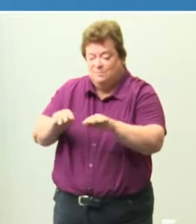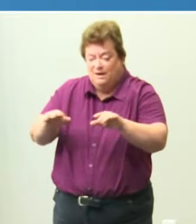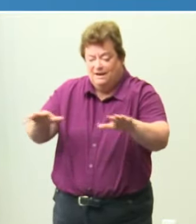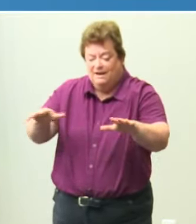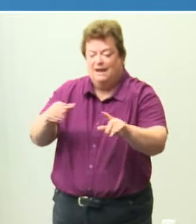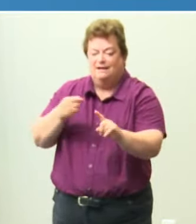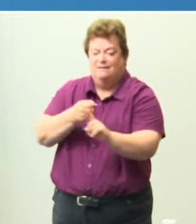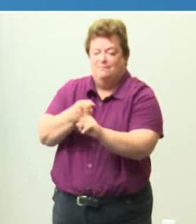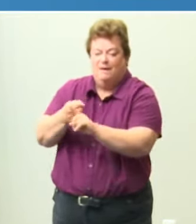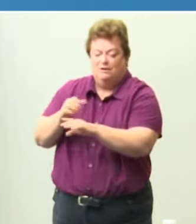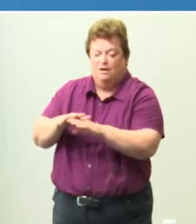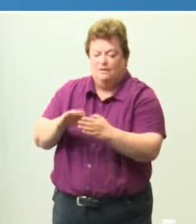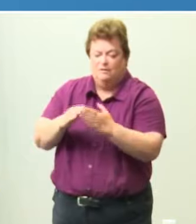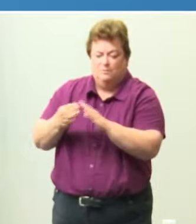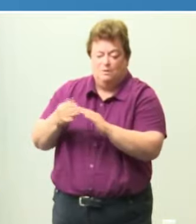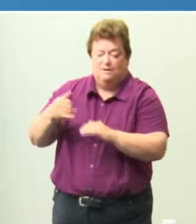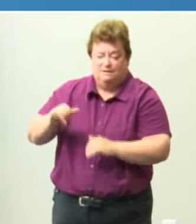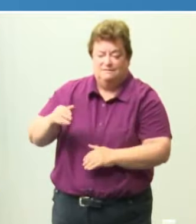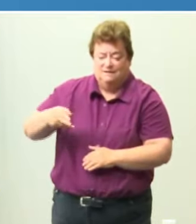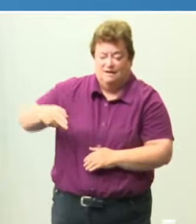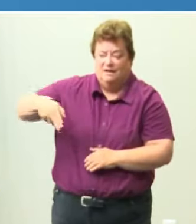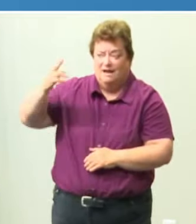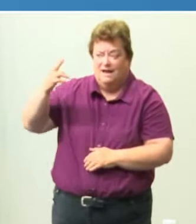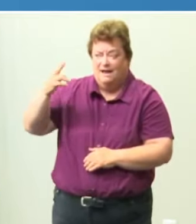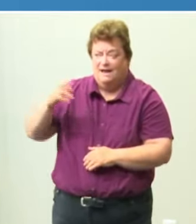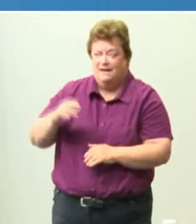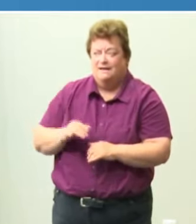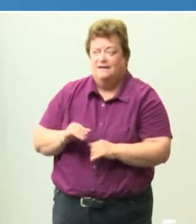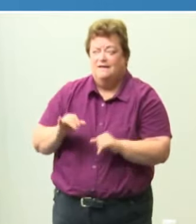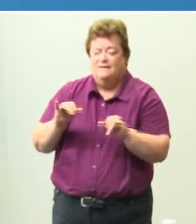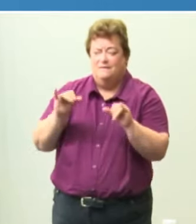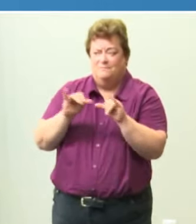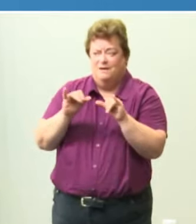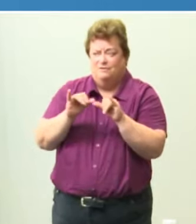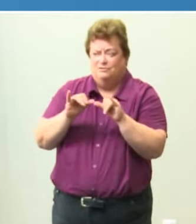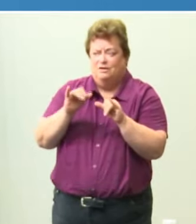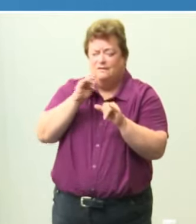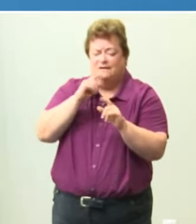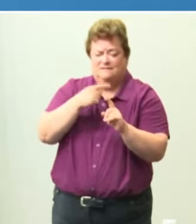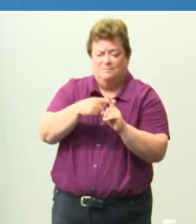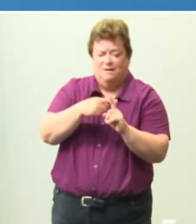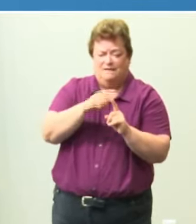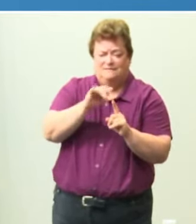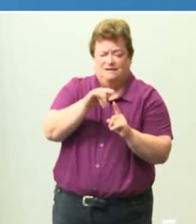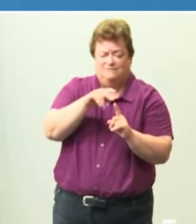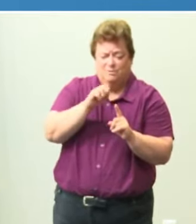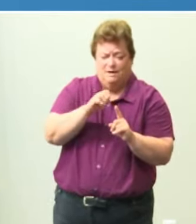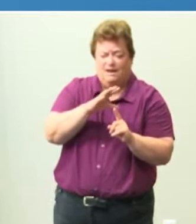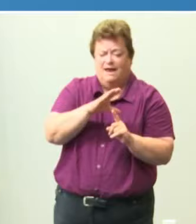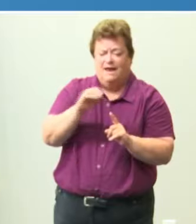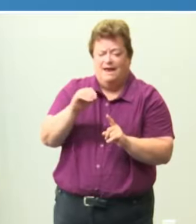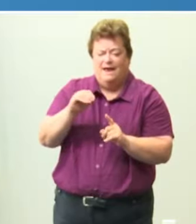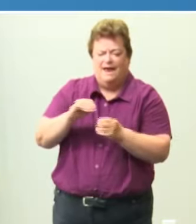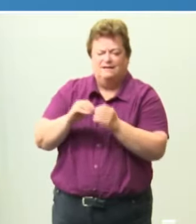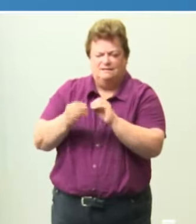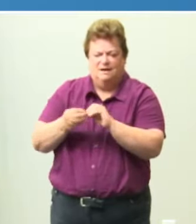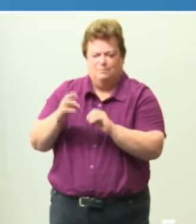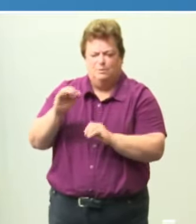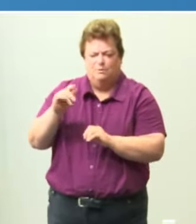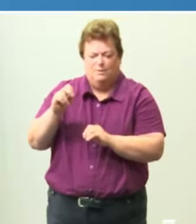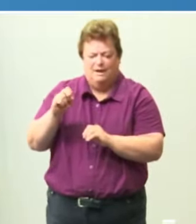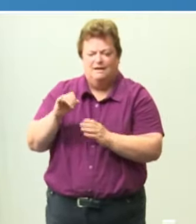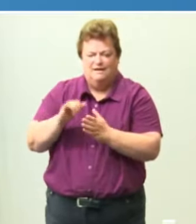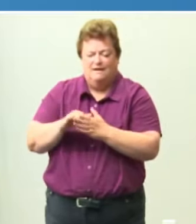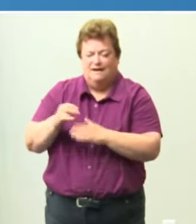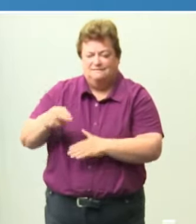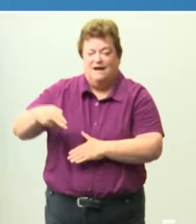is high. The key metrics of the dial are the positivity rate and case rate, which remain high